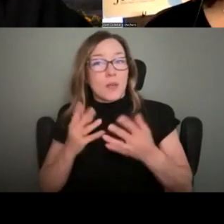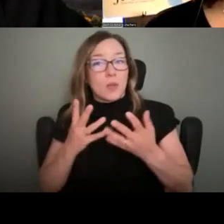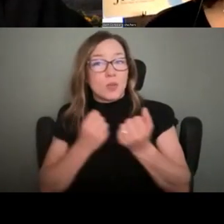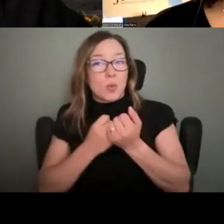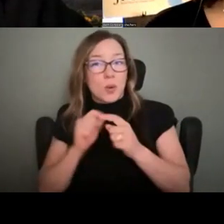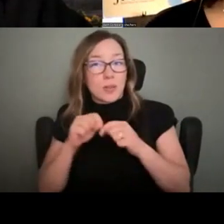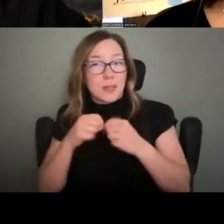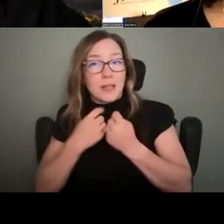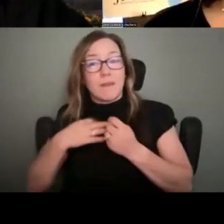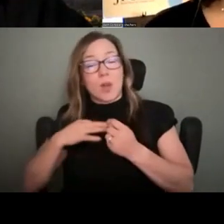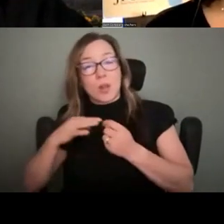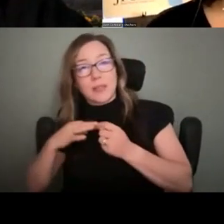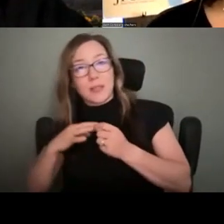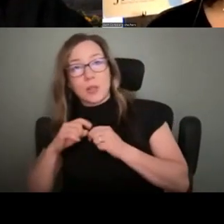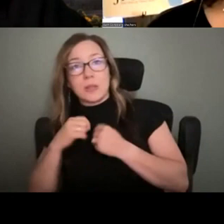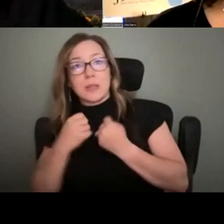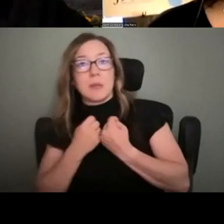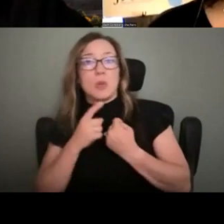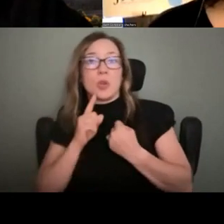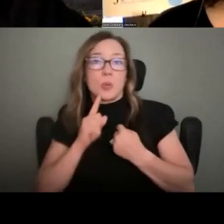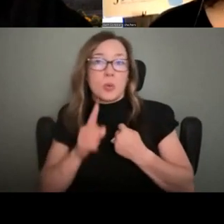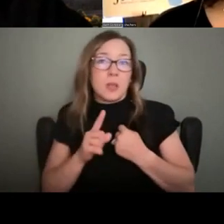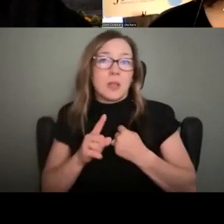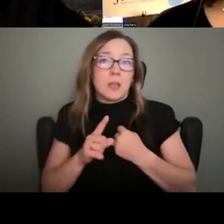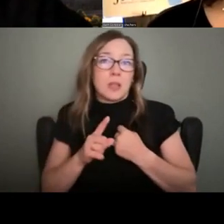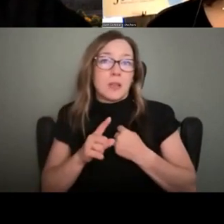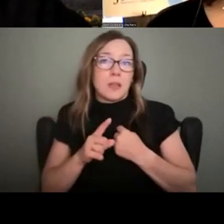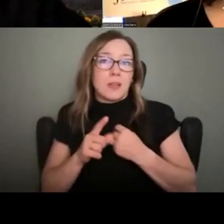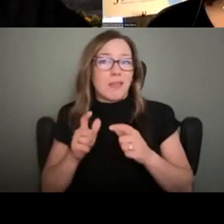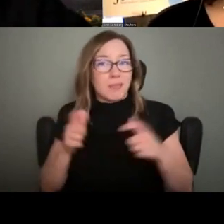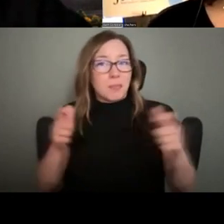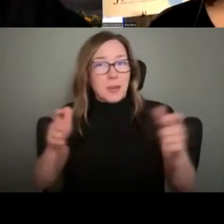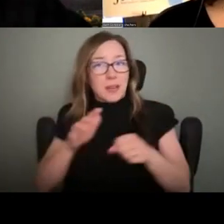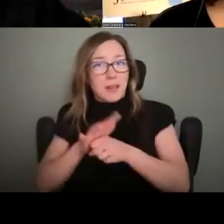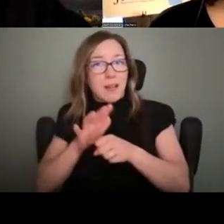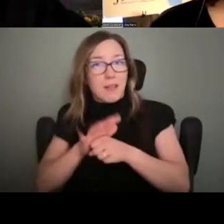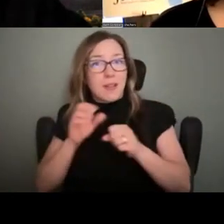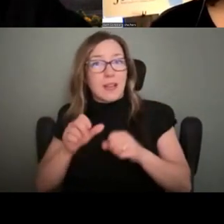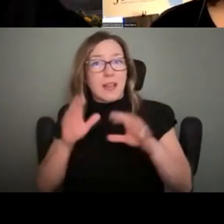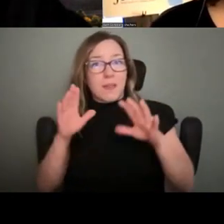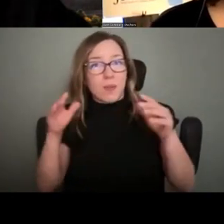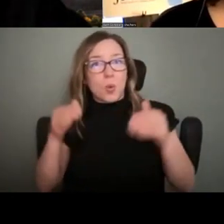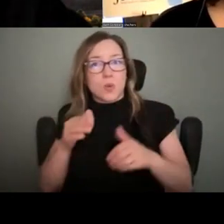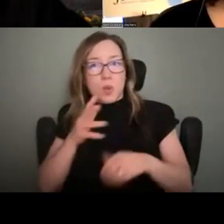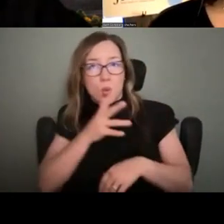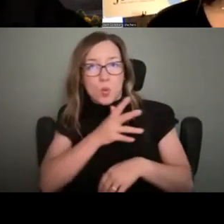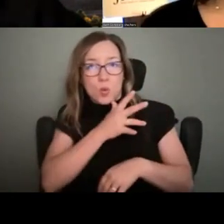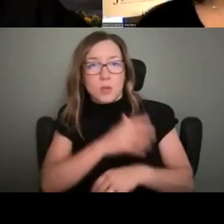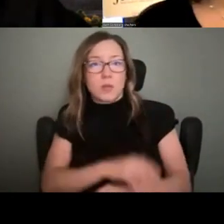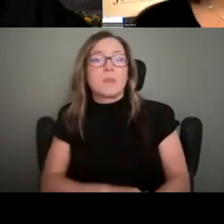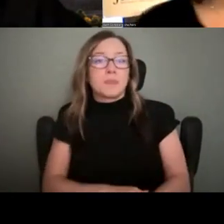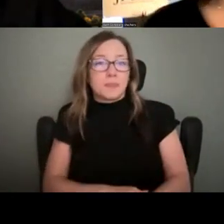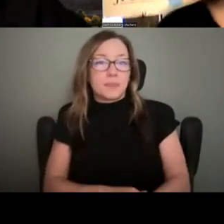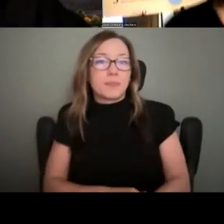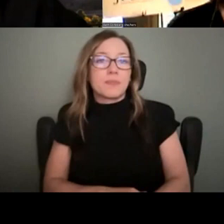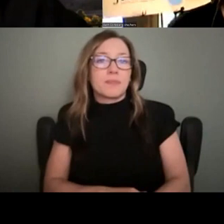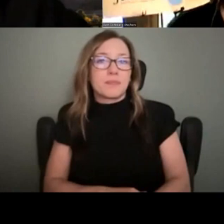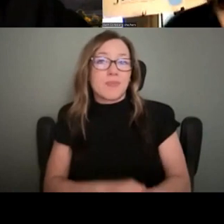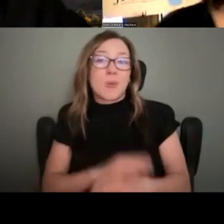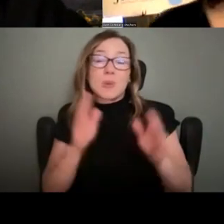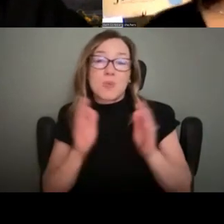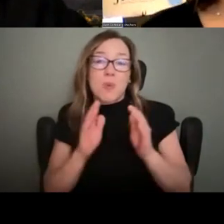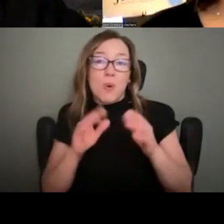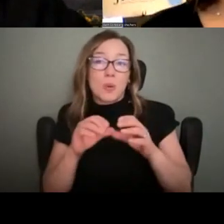team really are large enough that they're really able to focus on those roles. In some of the smaller